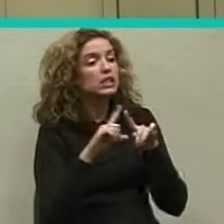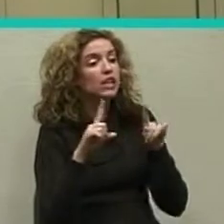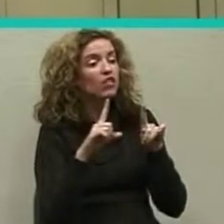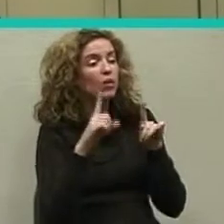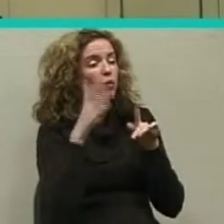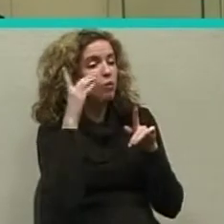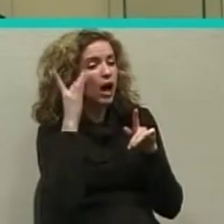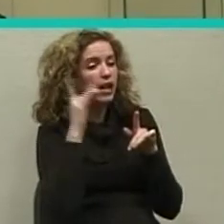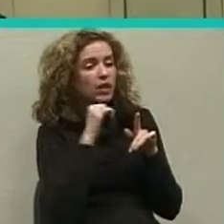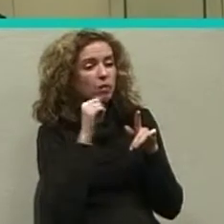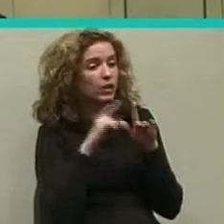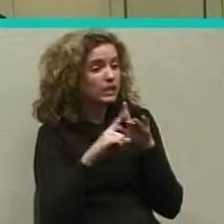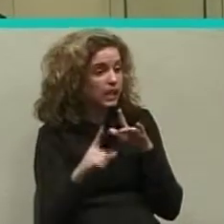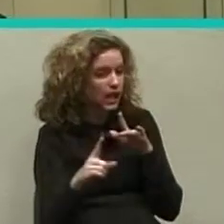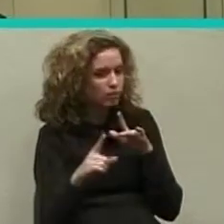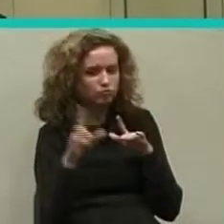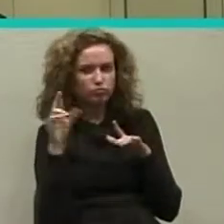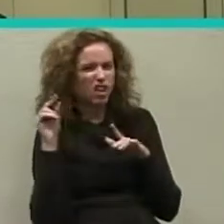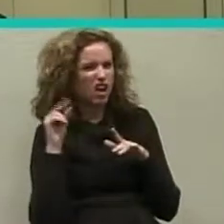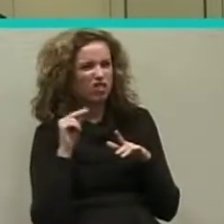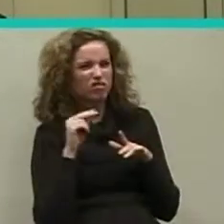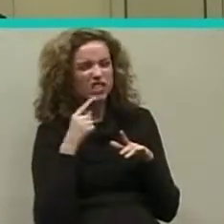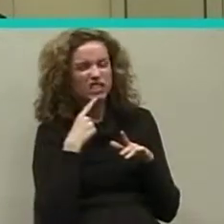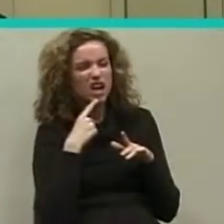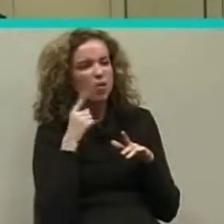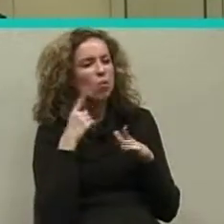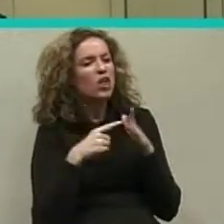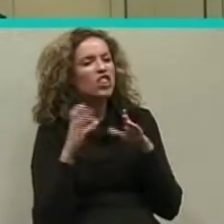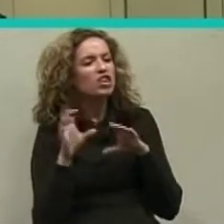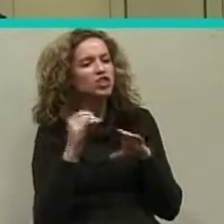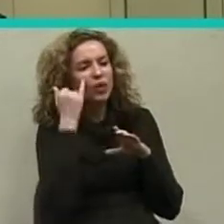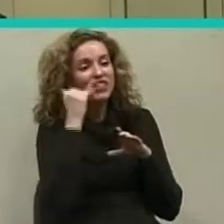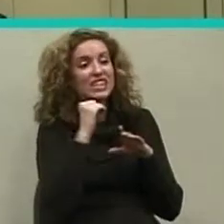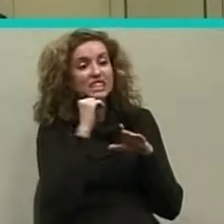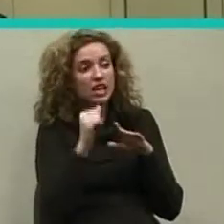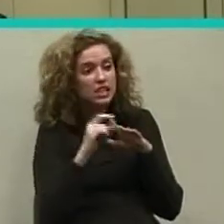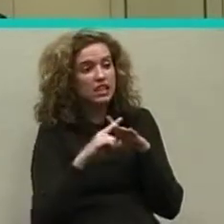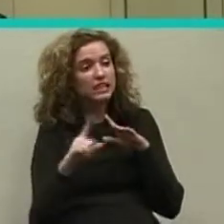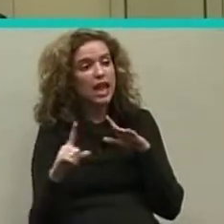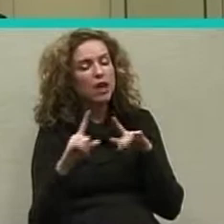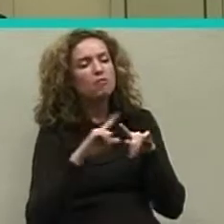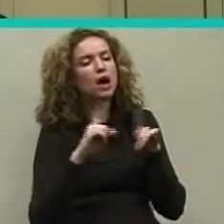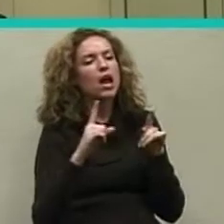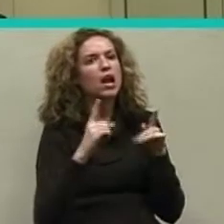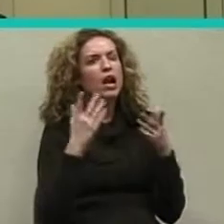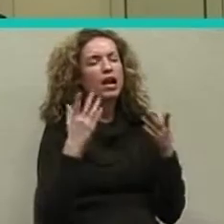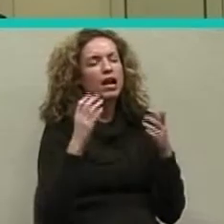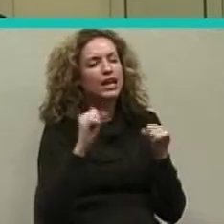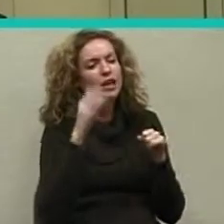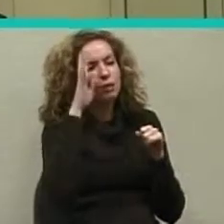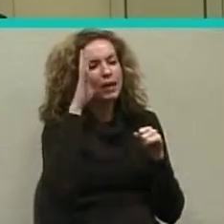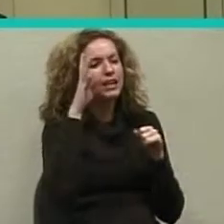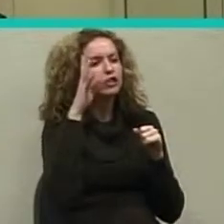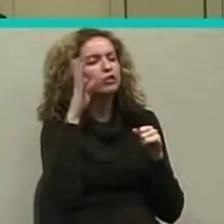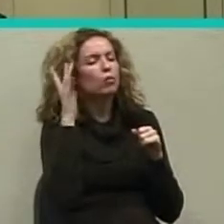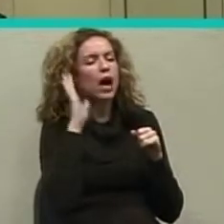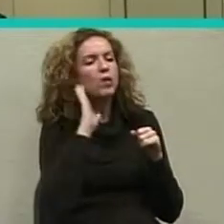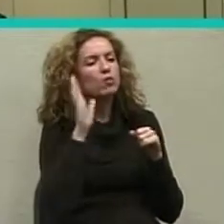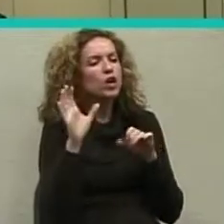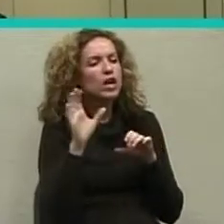doesn't. Why do we think he might be wanting to escape? What might be some of the hypotheses that you might have as to why a kid might engage in escape behavior